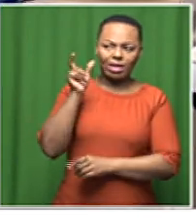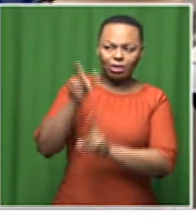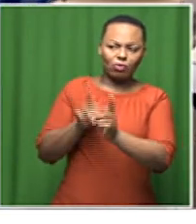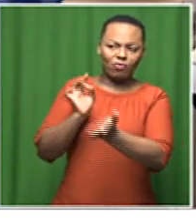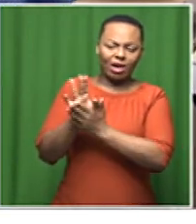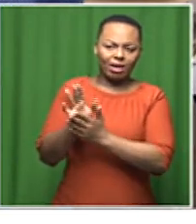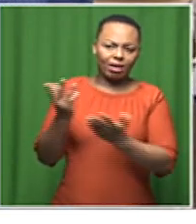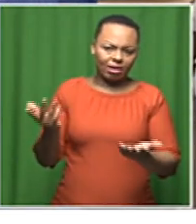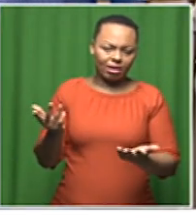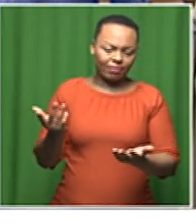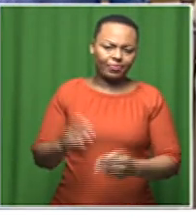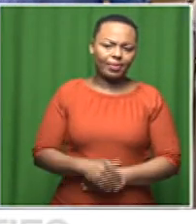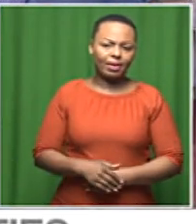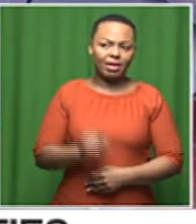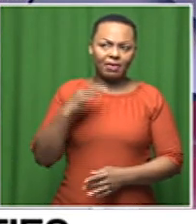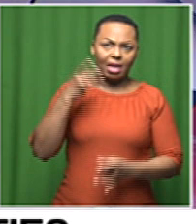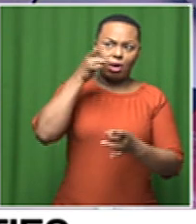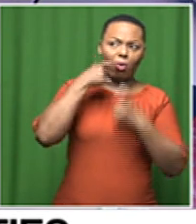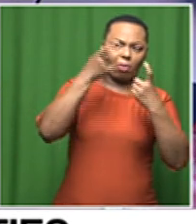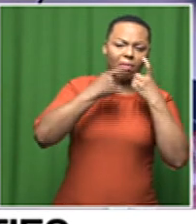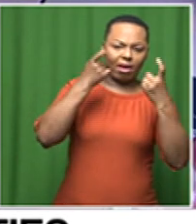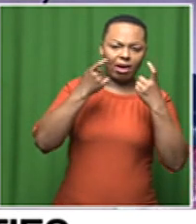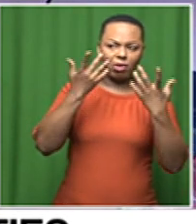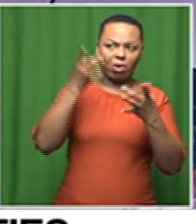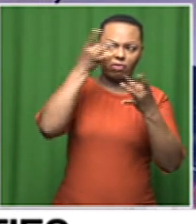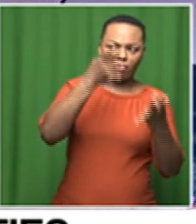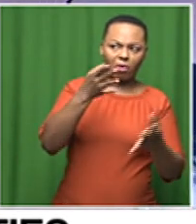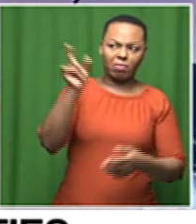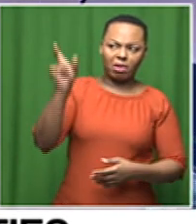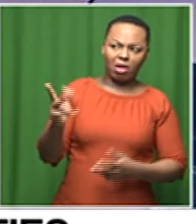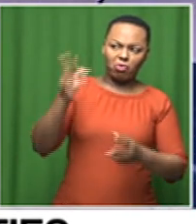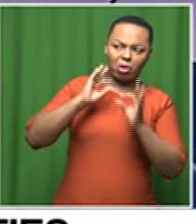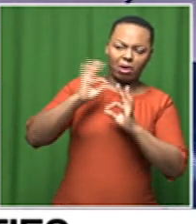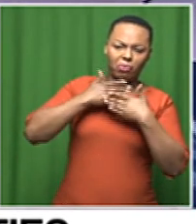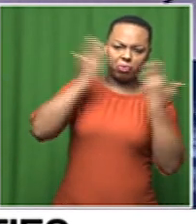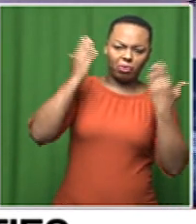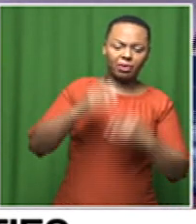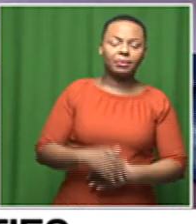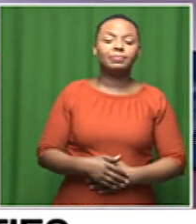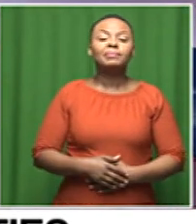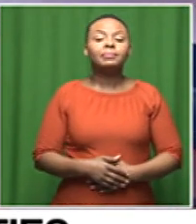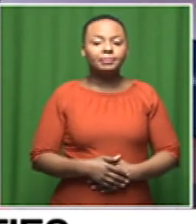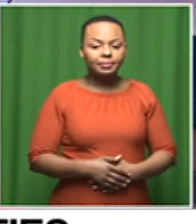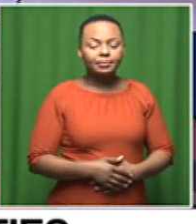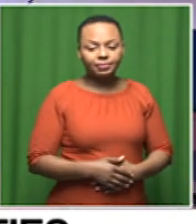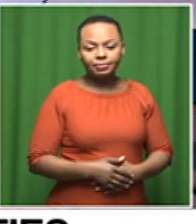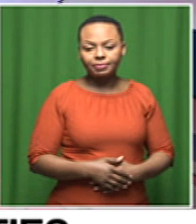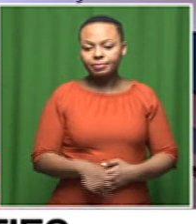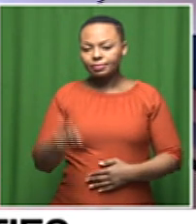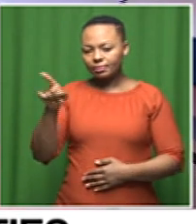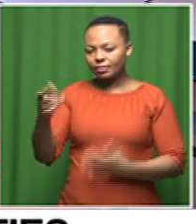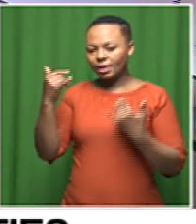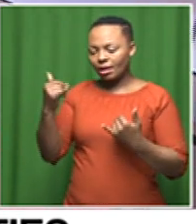Well, thank you, Ruth. I think as a comment, I think we could walk away with something from that. So, Dr. McKay, the issue of patients